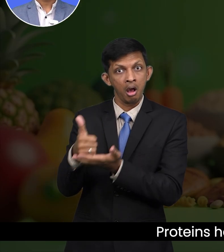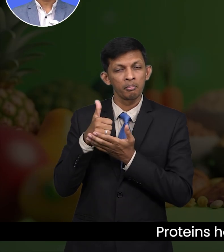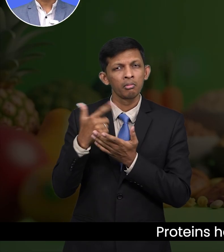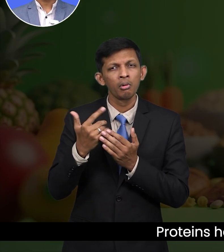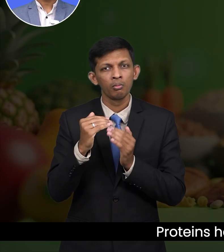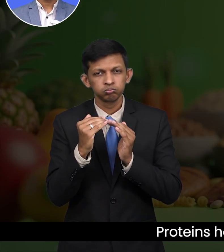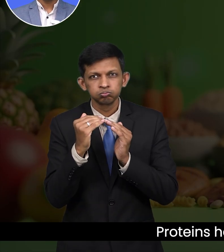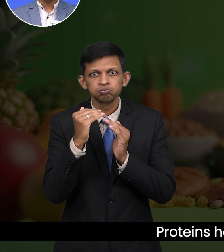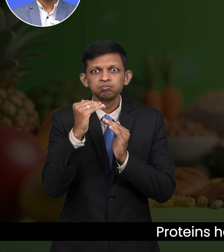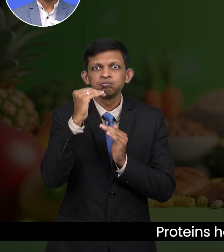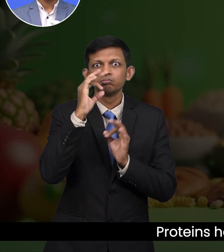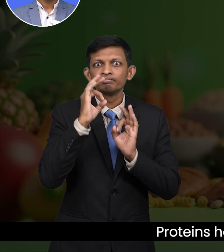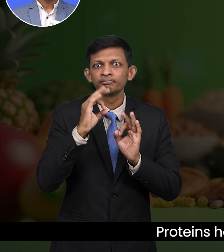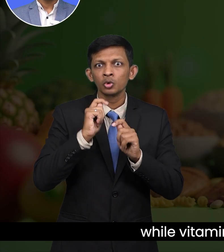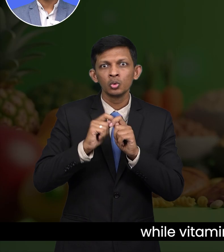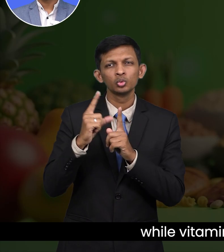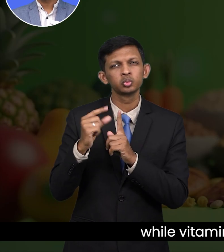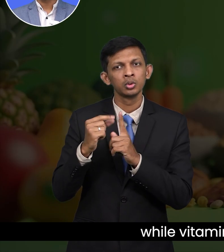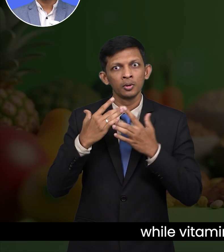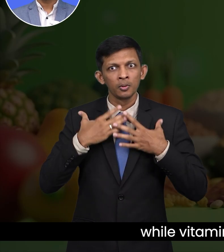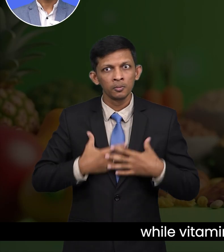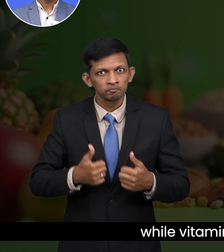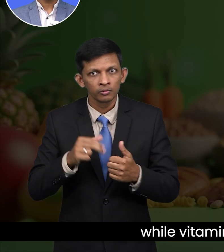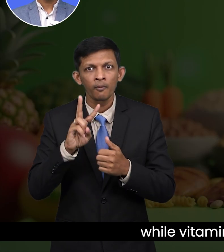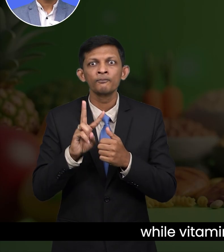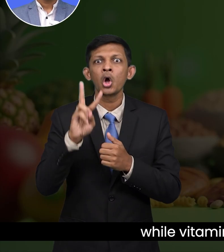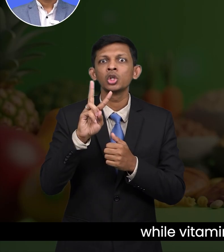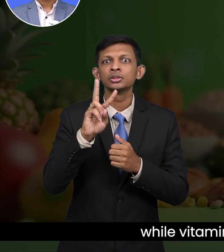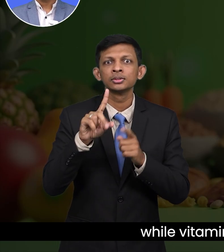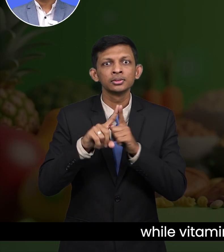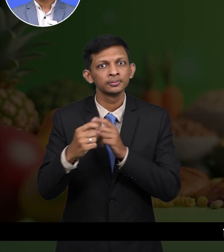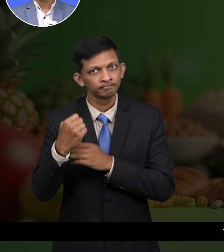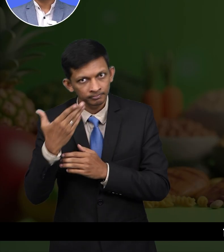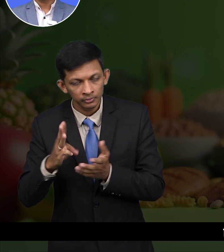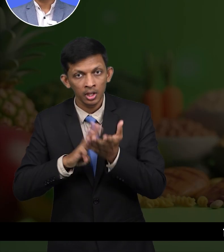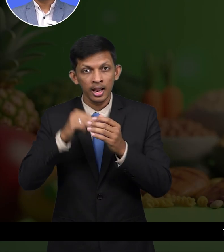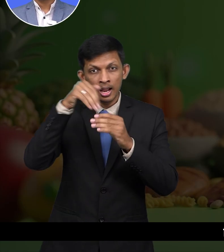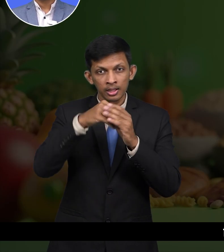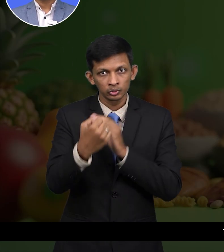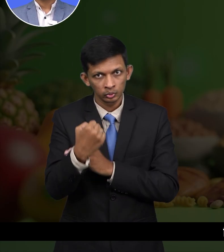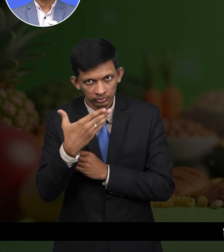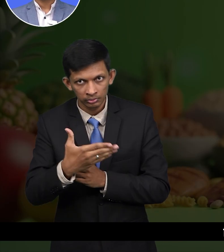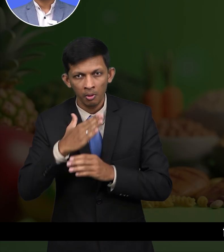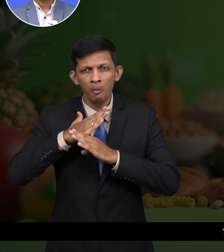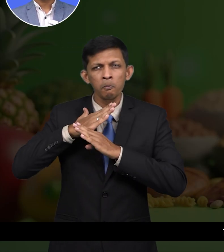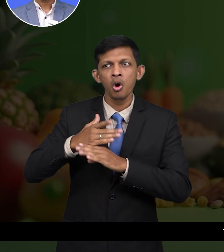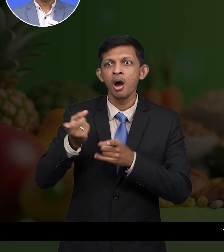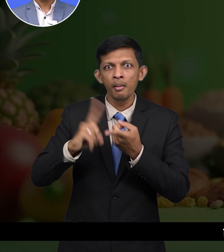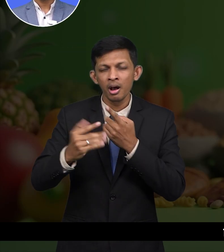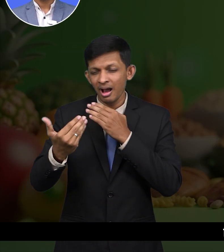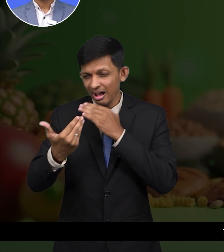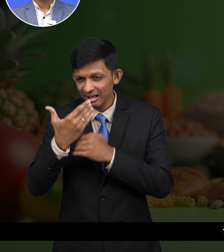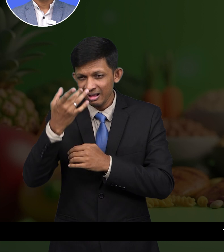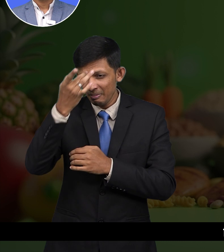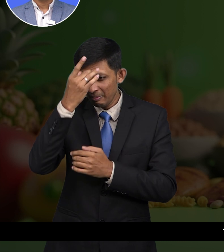Proteins help in growth and repair, while vitamins and minerals protect us from diseases.